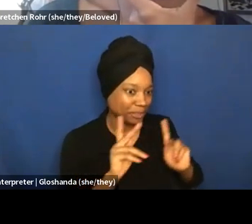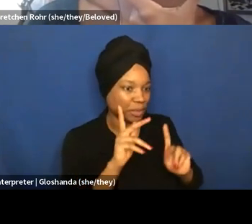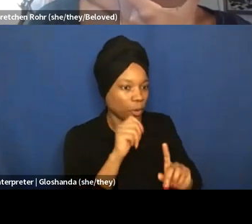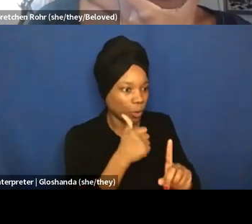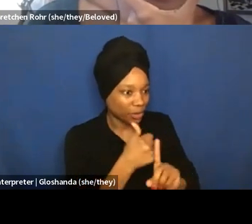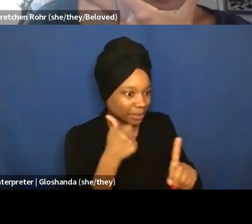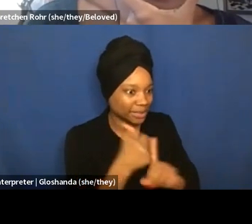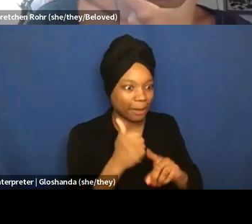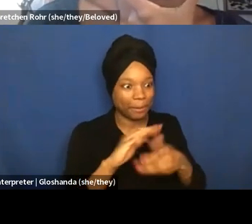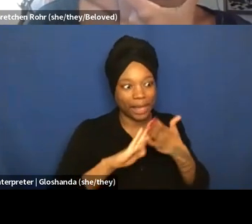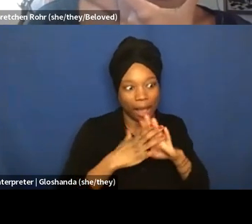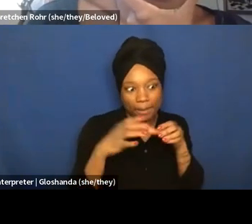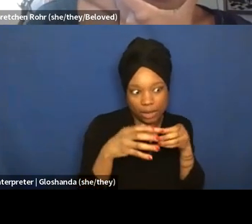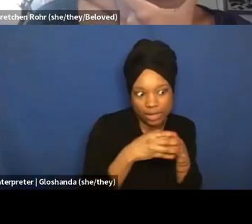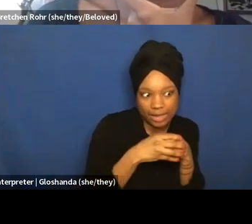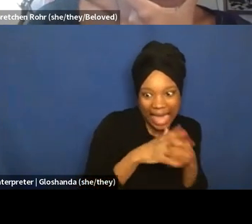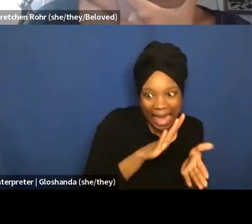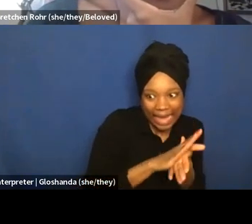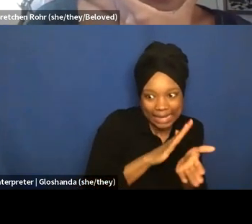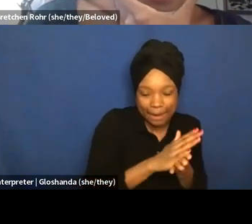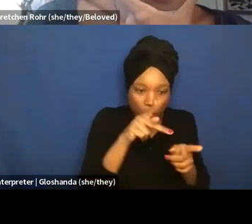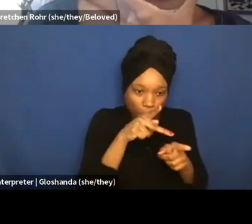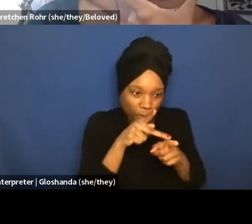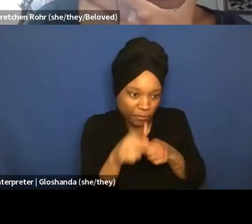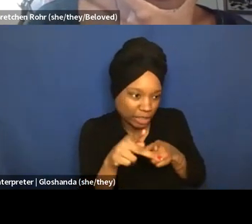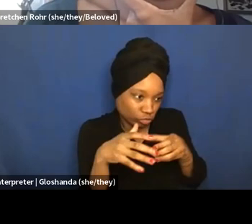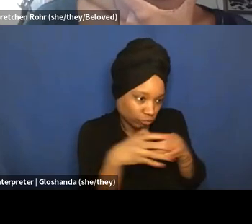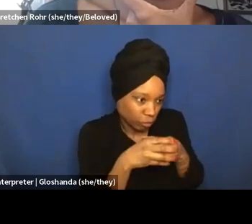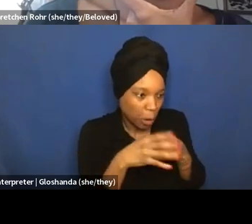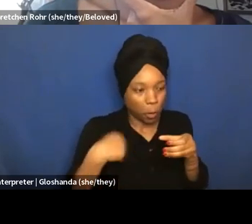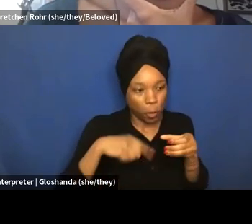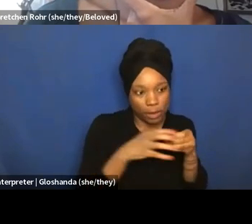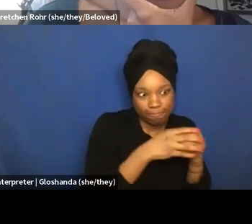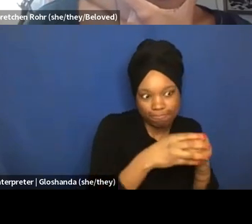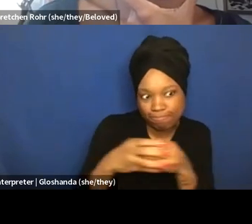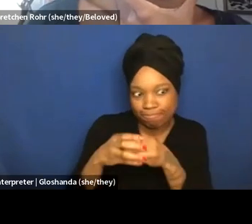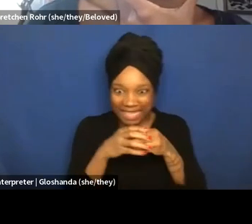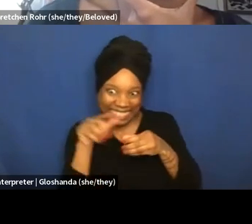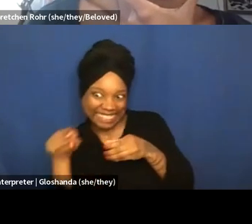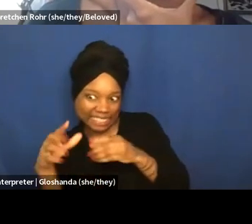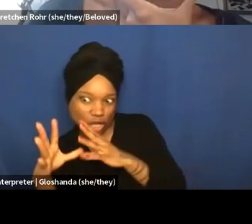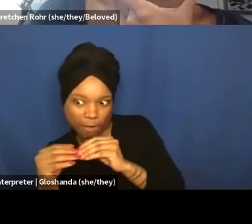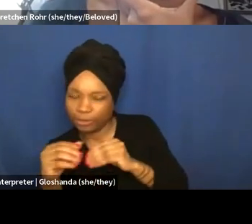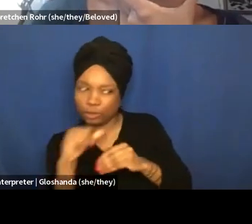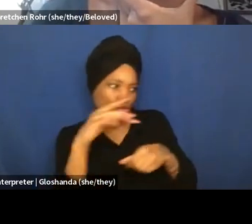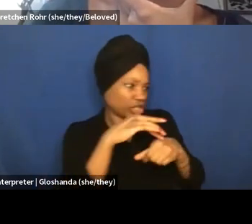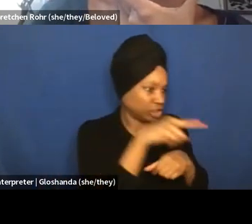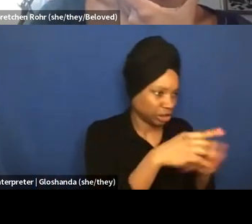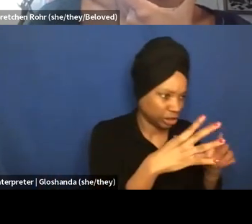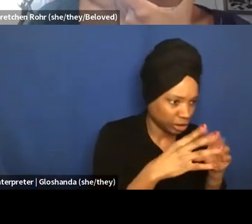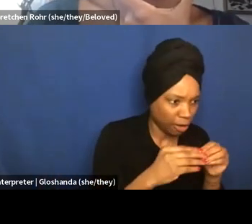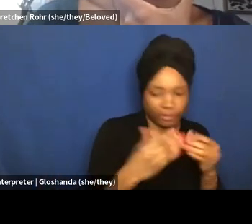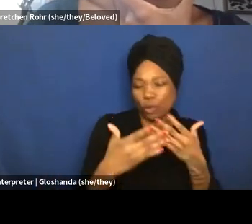a clique academically or professionally that go to these conferences, but not those, whatever it might be,